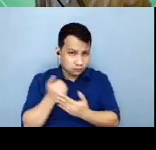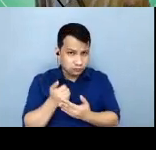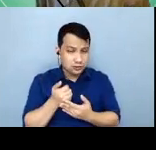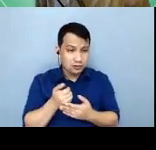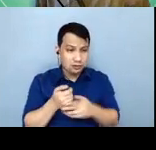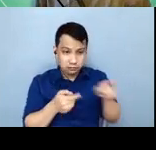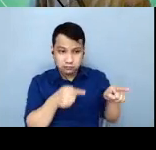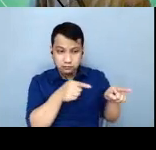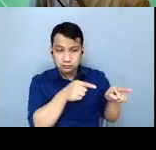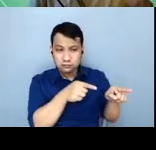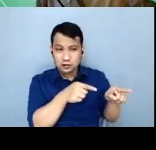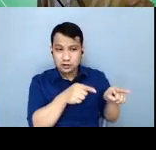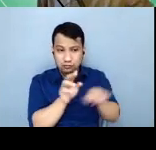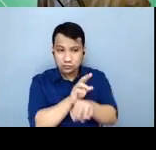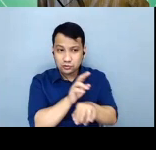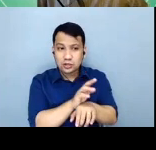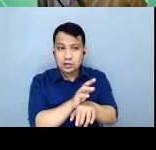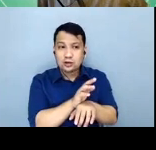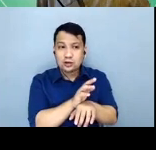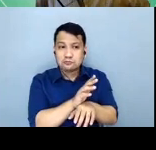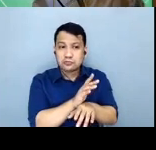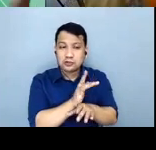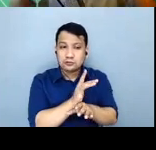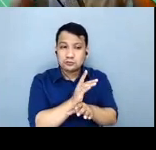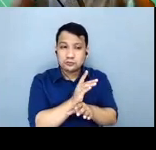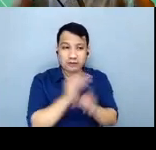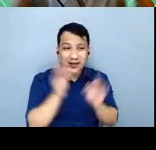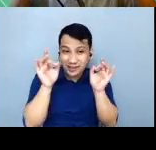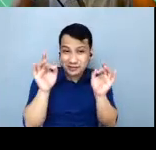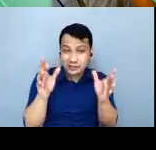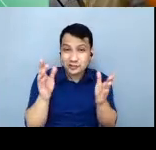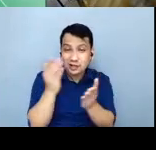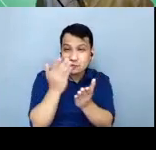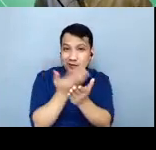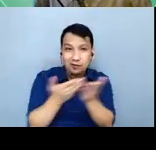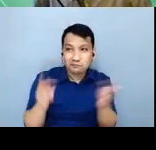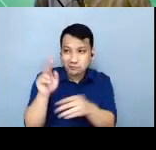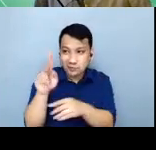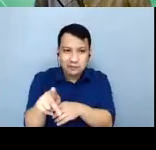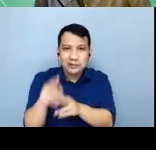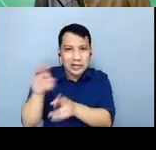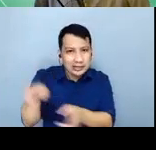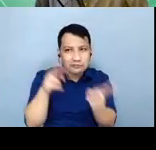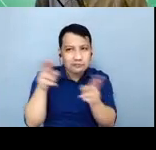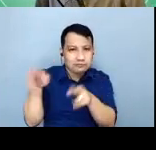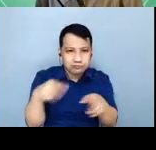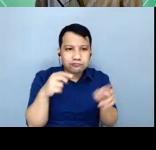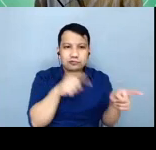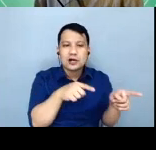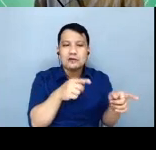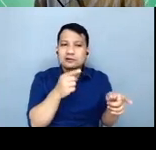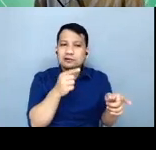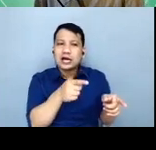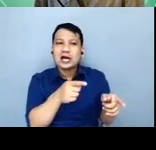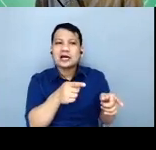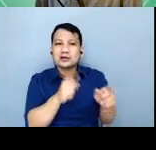that invasive species problem. And at the same time, it's recycling a natural material that looks